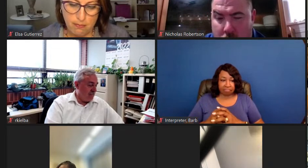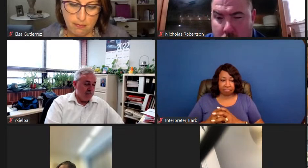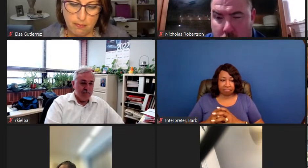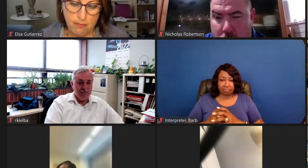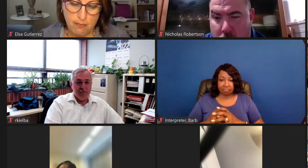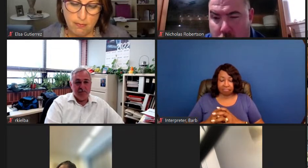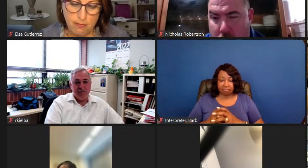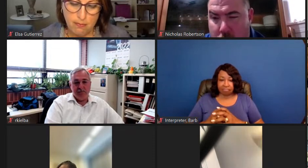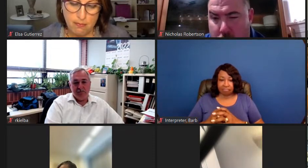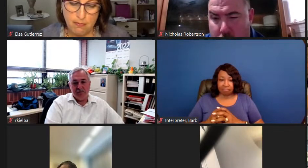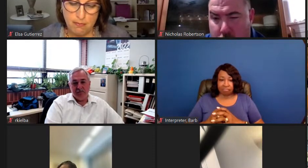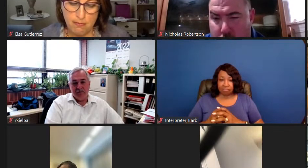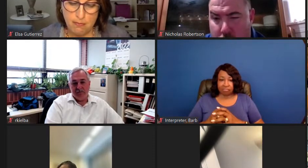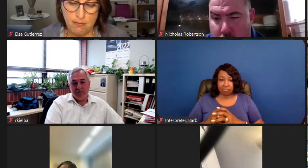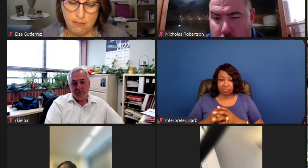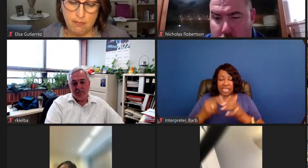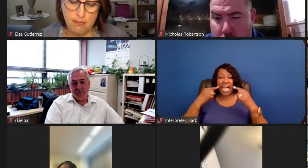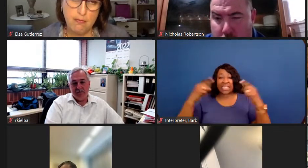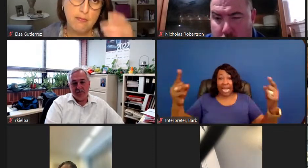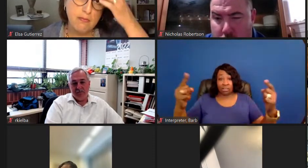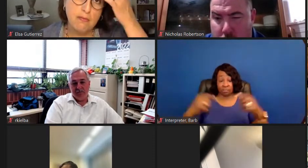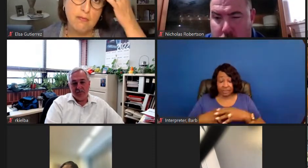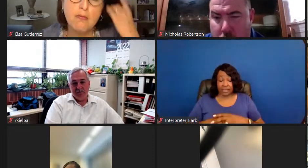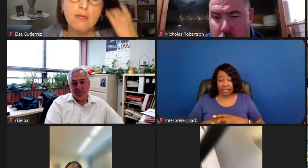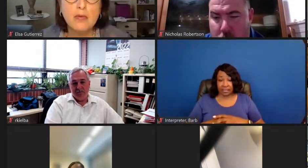the announcements.